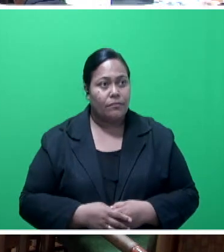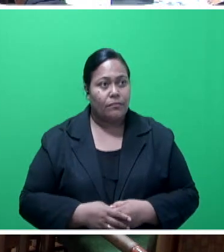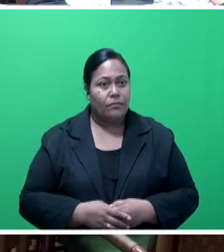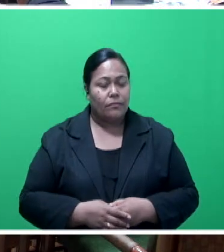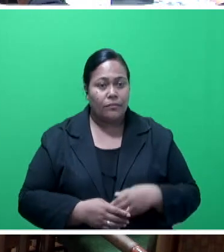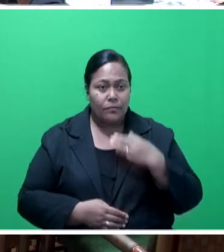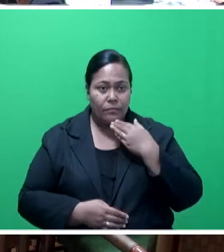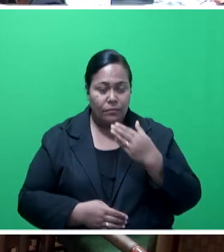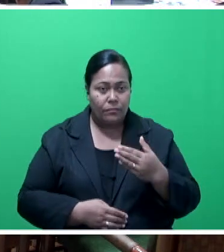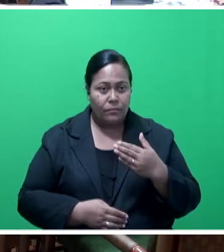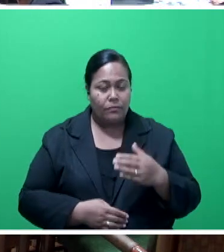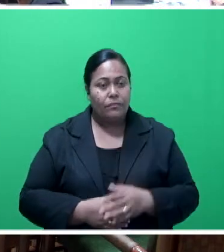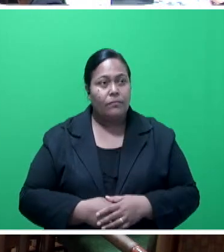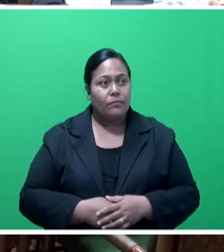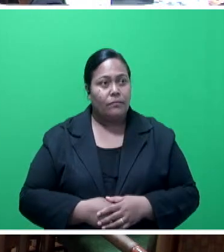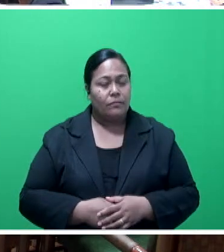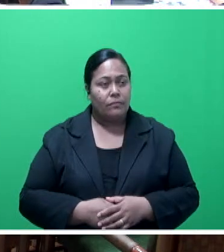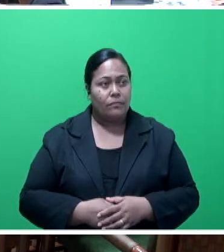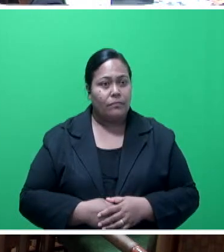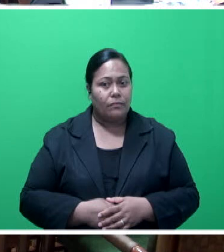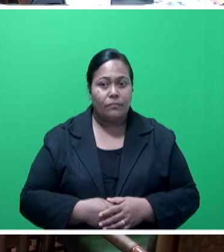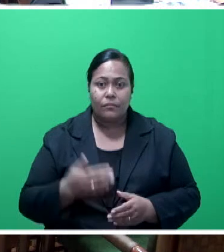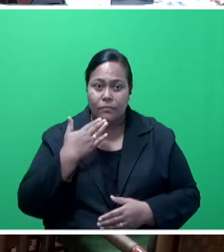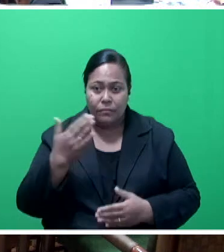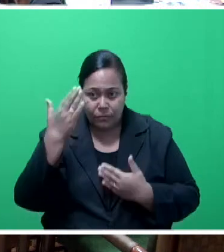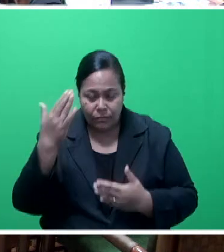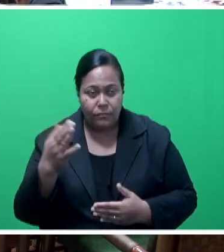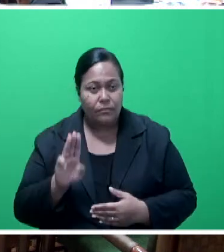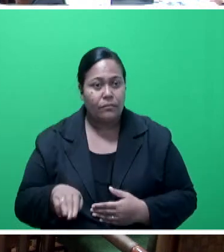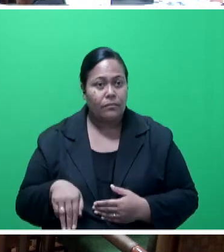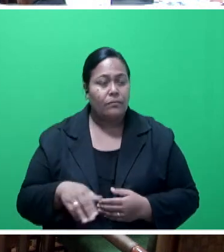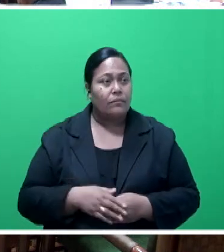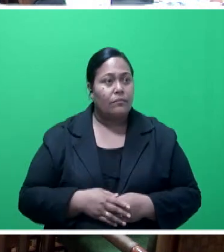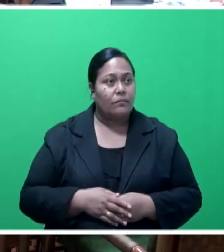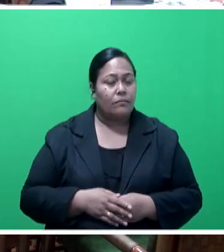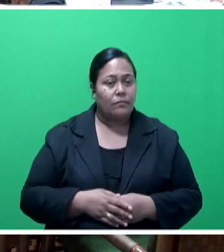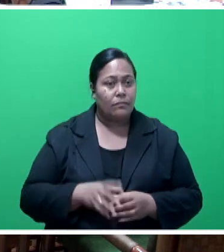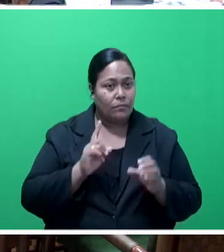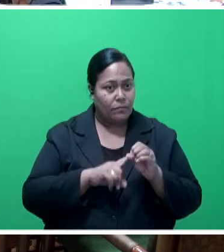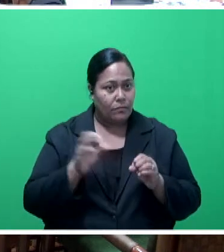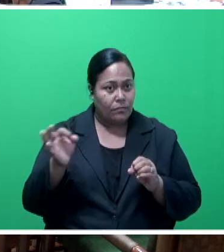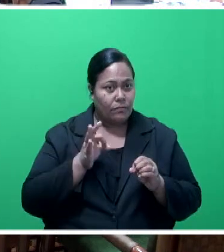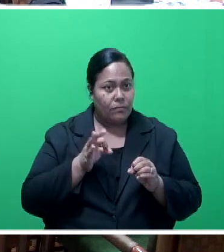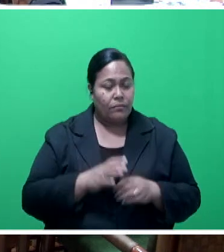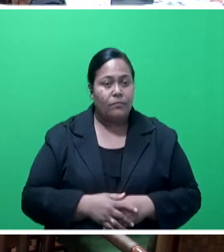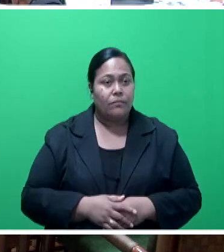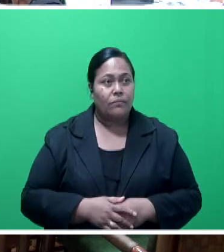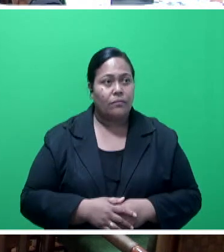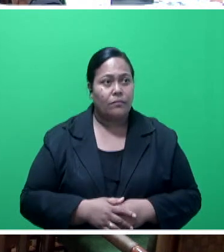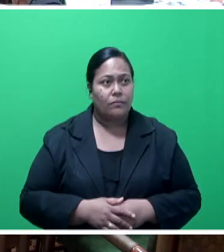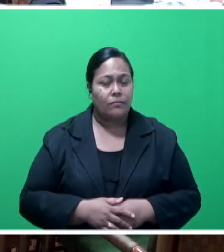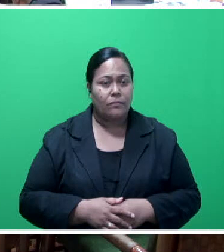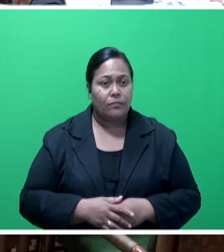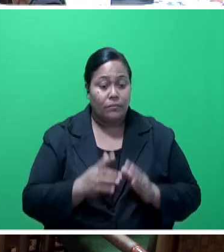Thank you, Mr. Speaker, sir. Mr. Speaker, sir, I'd like to thank the honourable member for the question. Mr. Speaker, sir, essentially in a nutshell, the